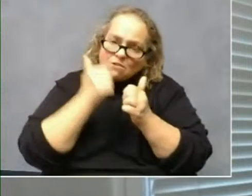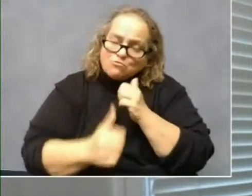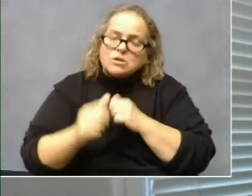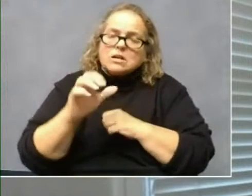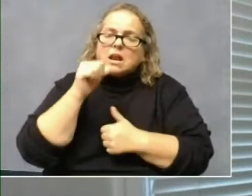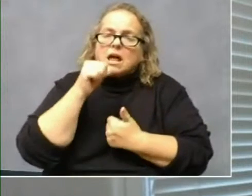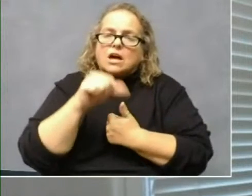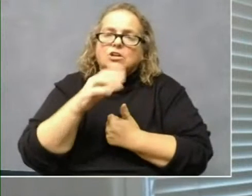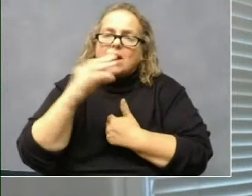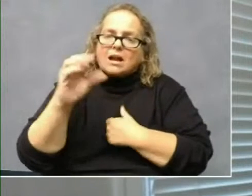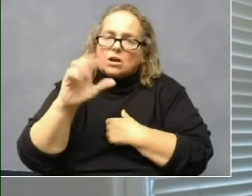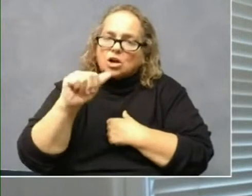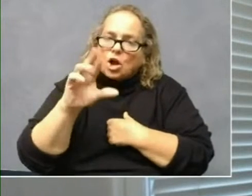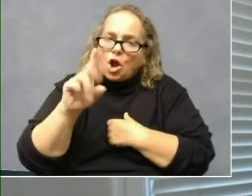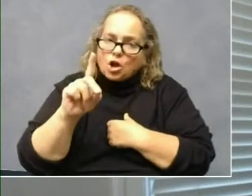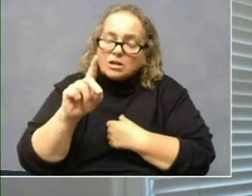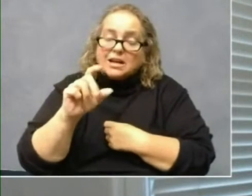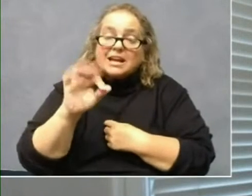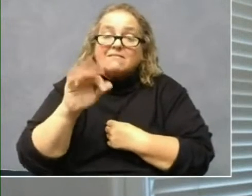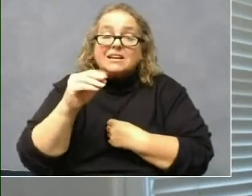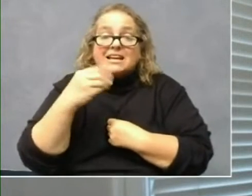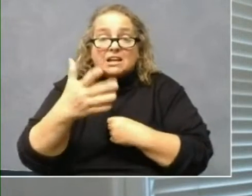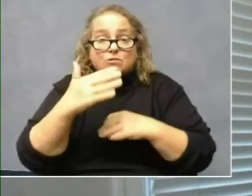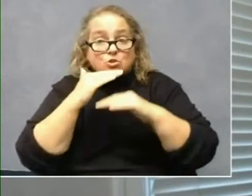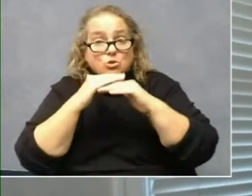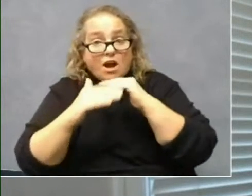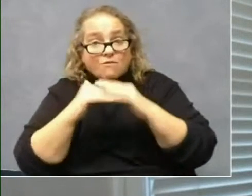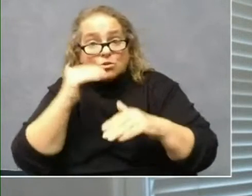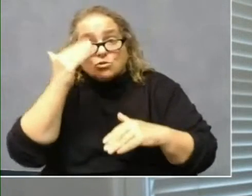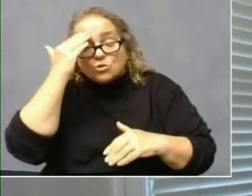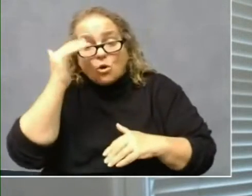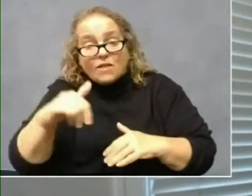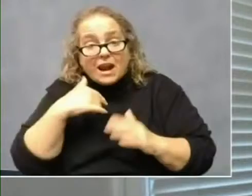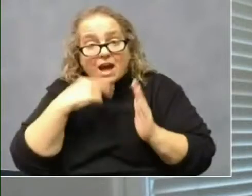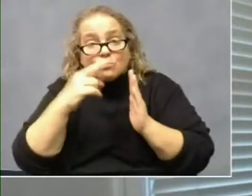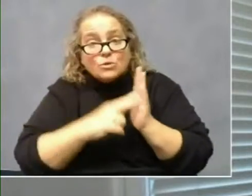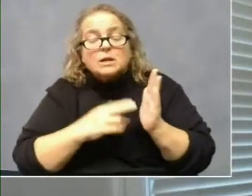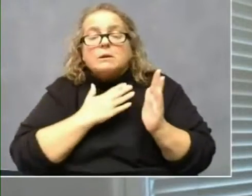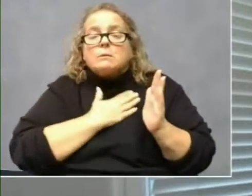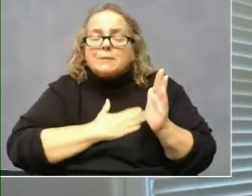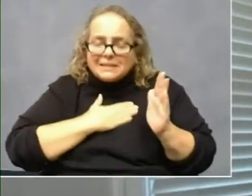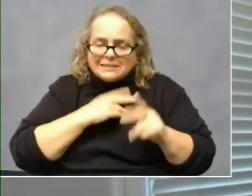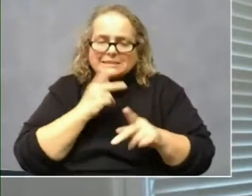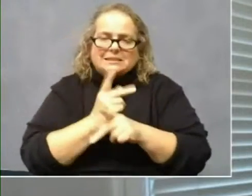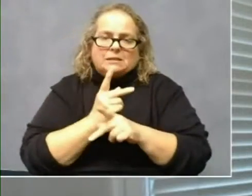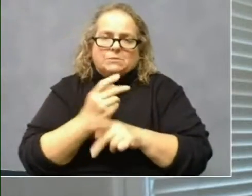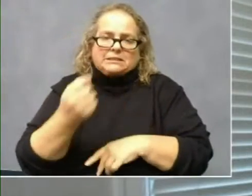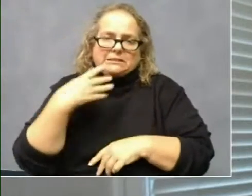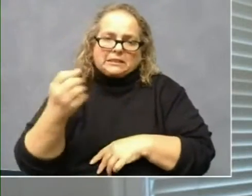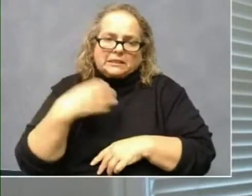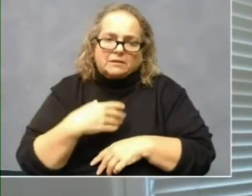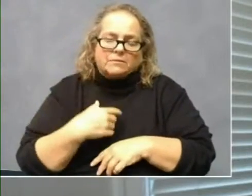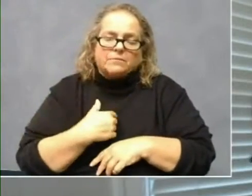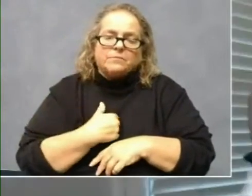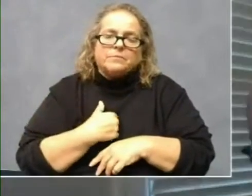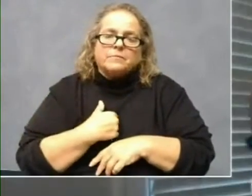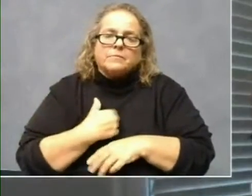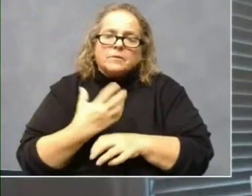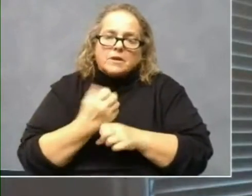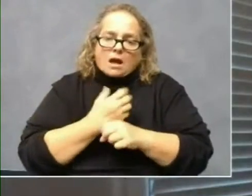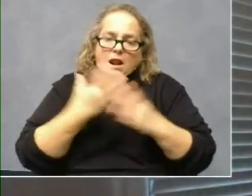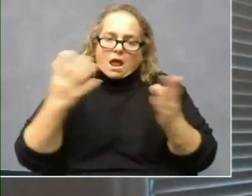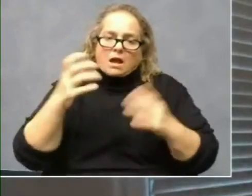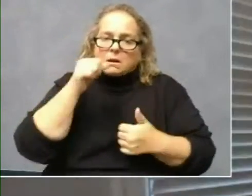gives you comfort to know that I read it, please keep sending them, because I see them. So I picked up a bunch of mail last week, and I